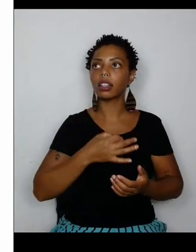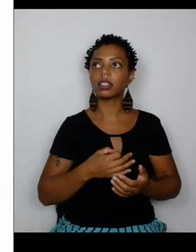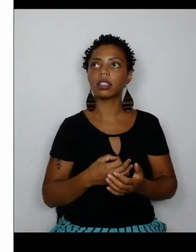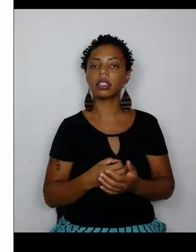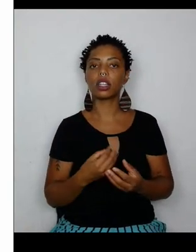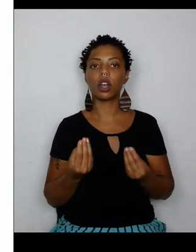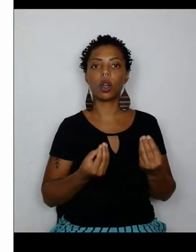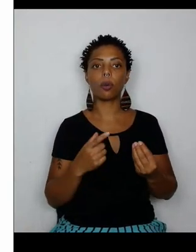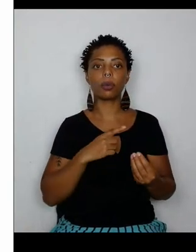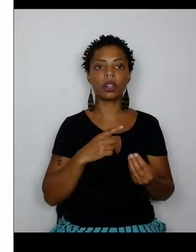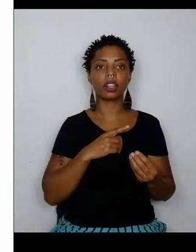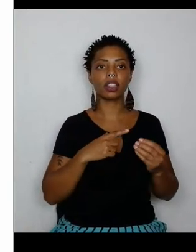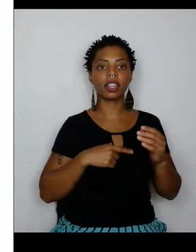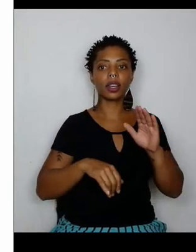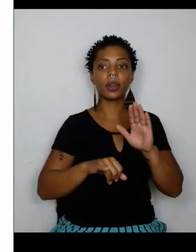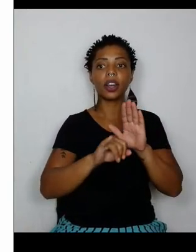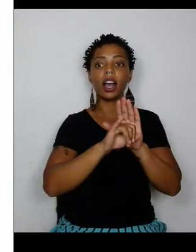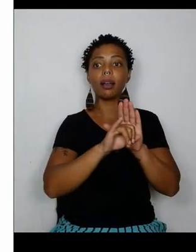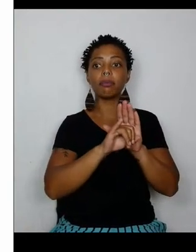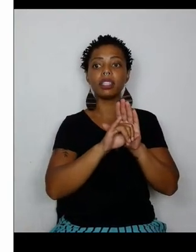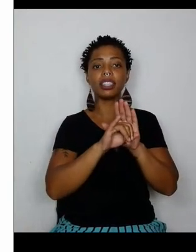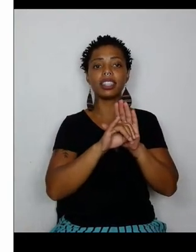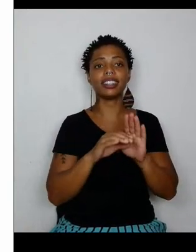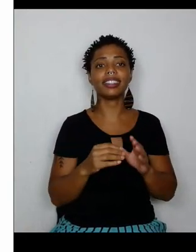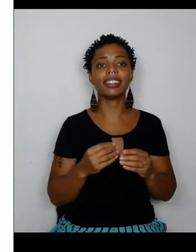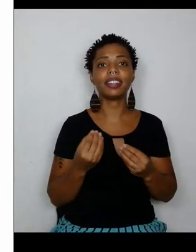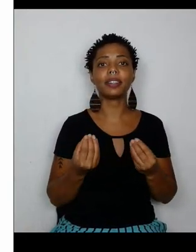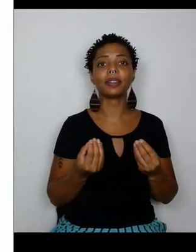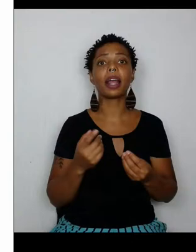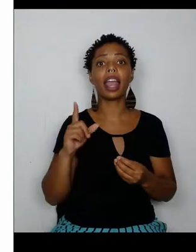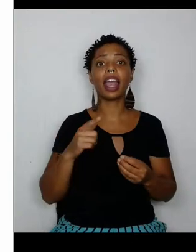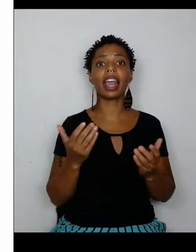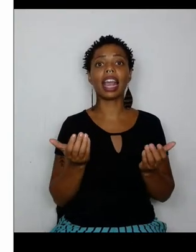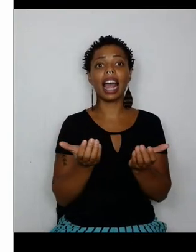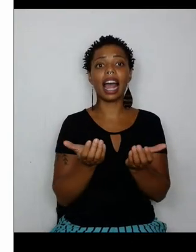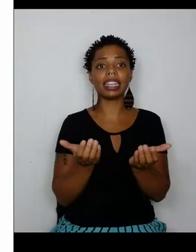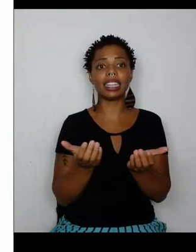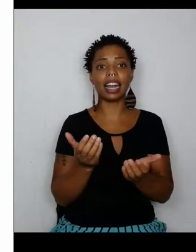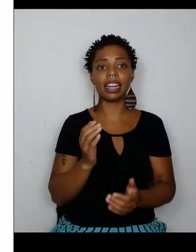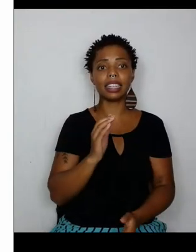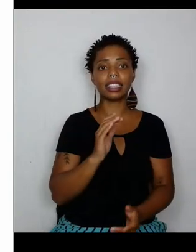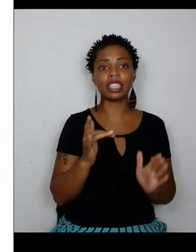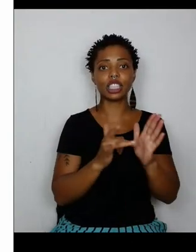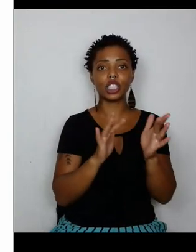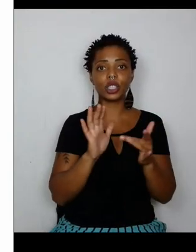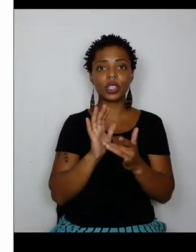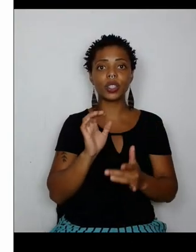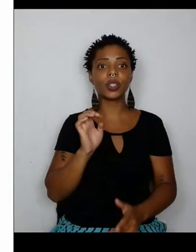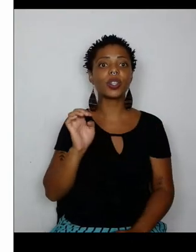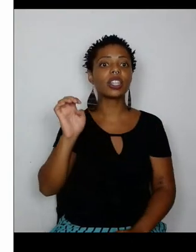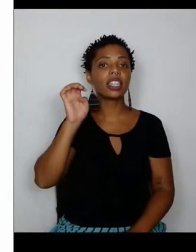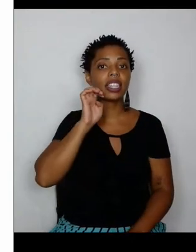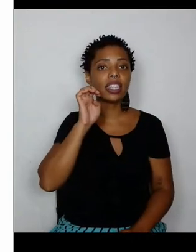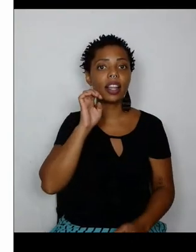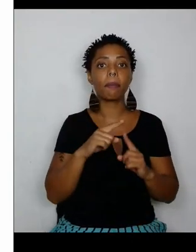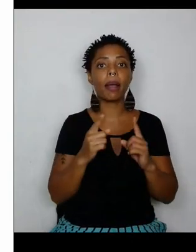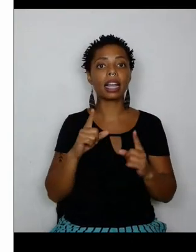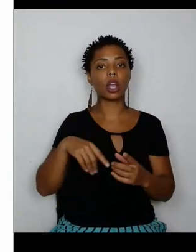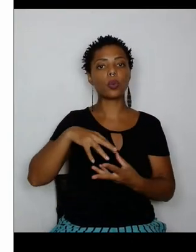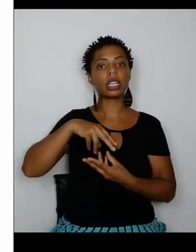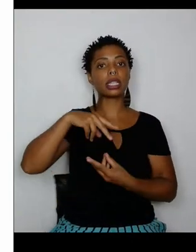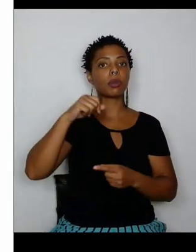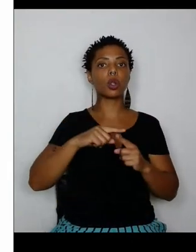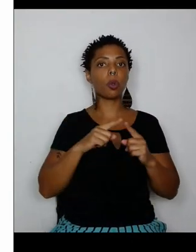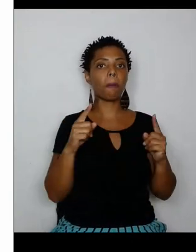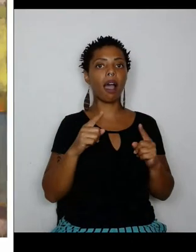christ and eve transcending gender is an androgynous being beyond all limits the connection of self-portrait